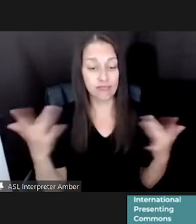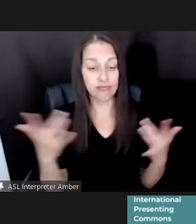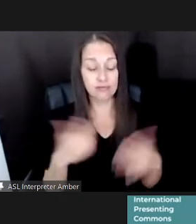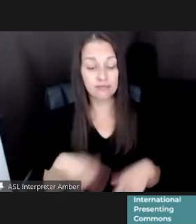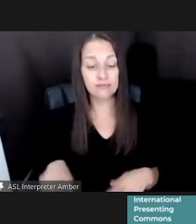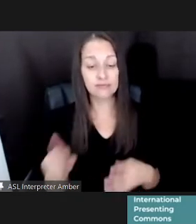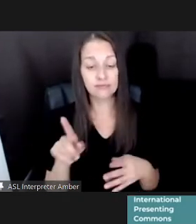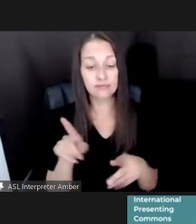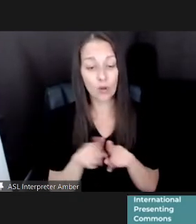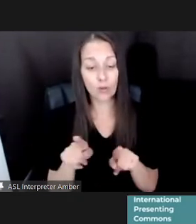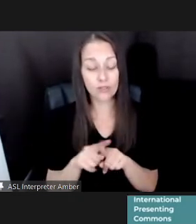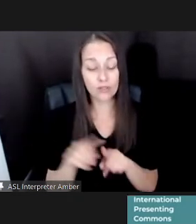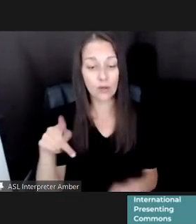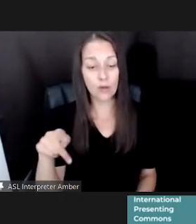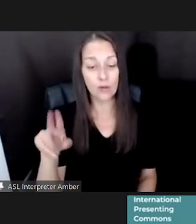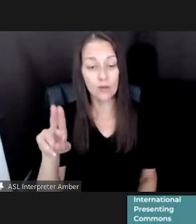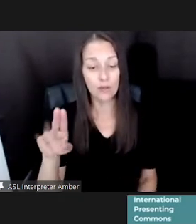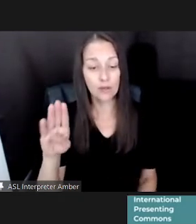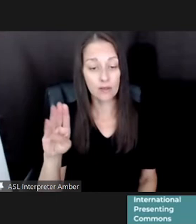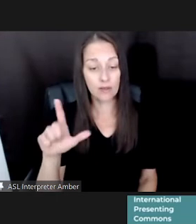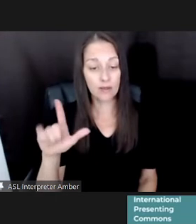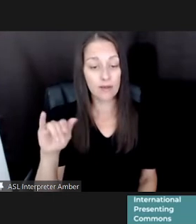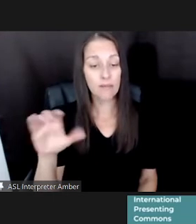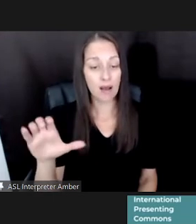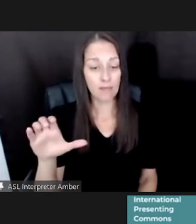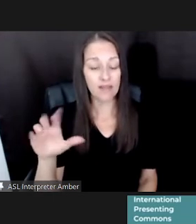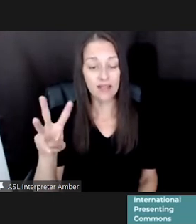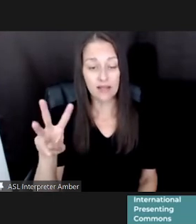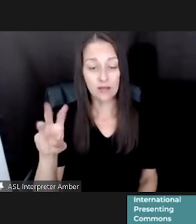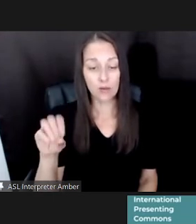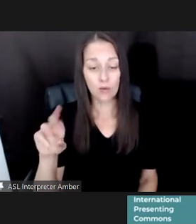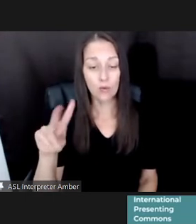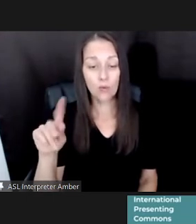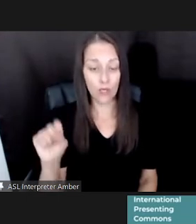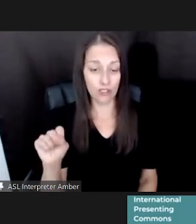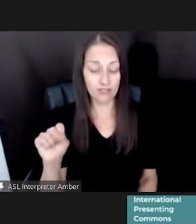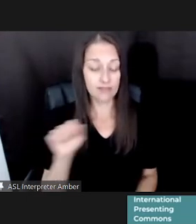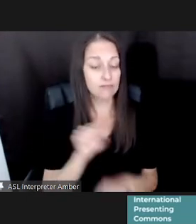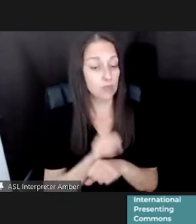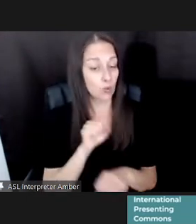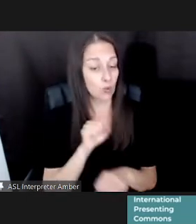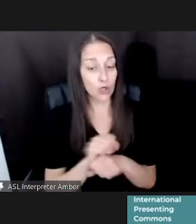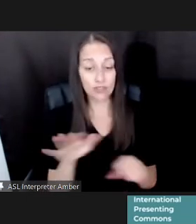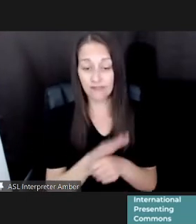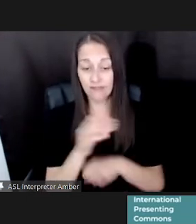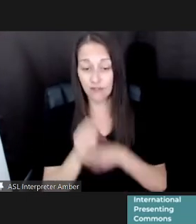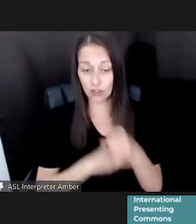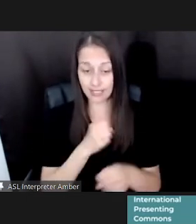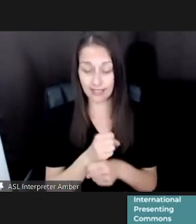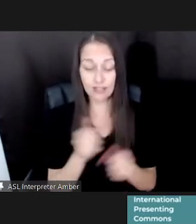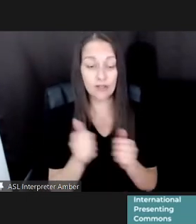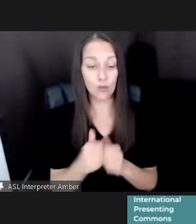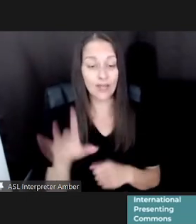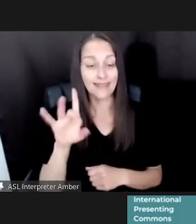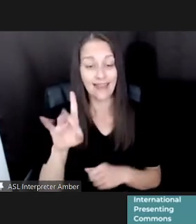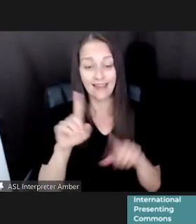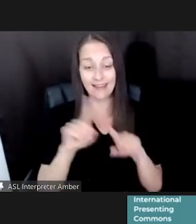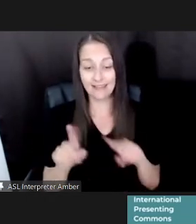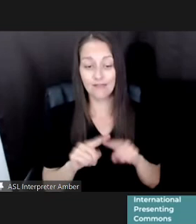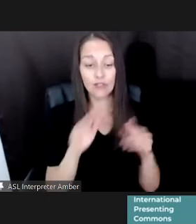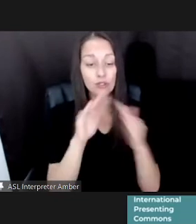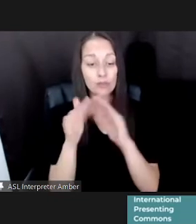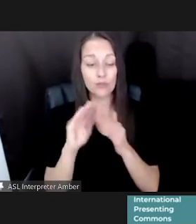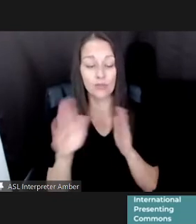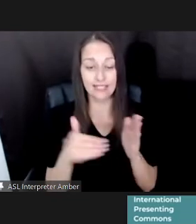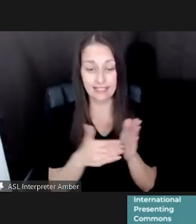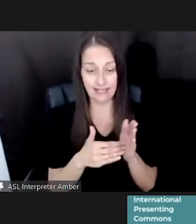Works program, which works all year round with about eight different communities centers